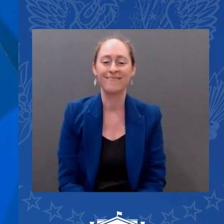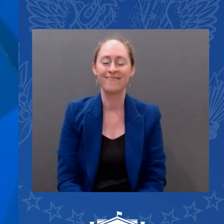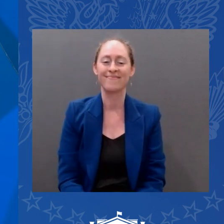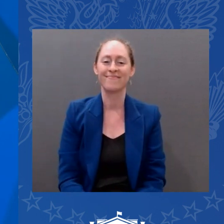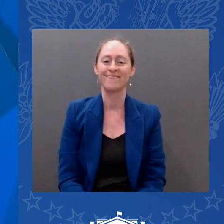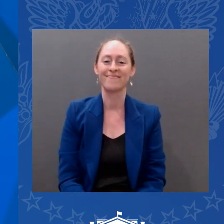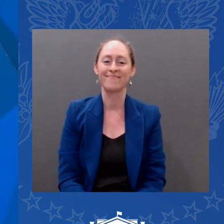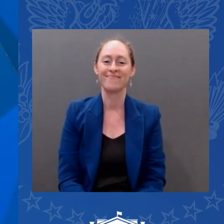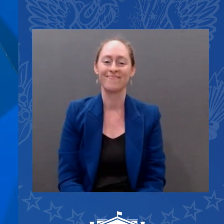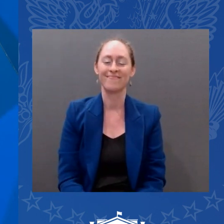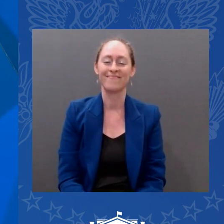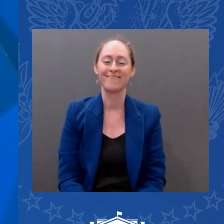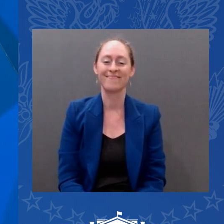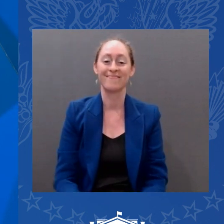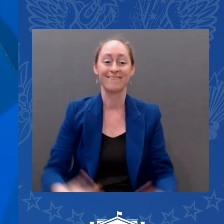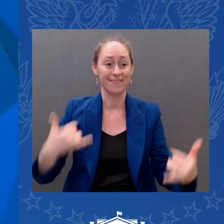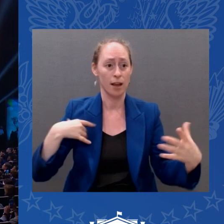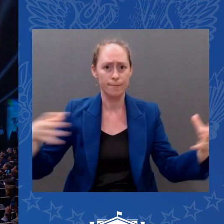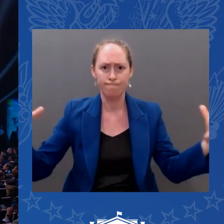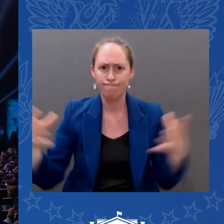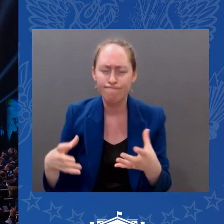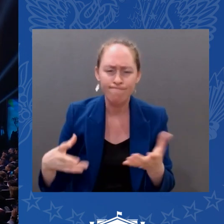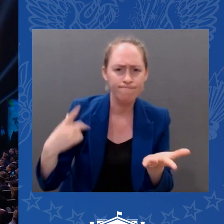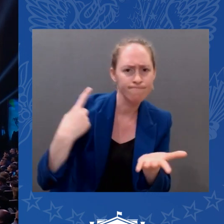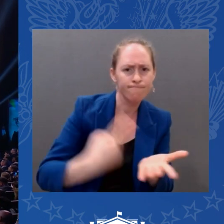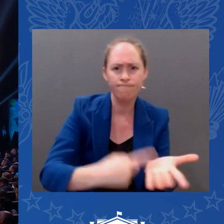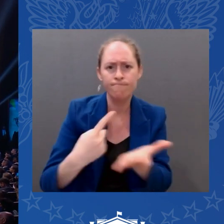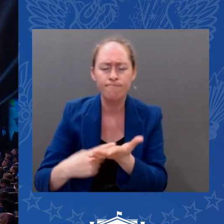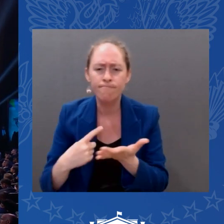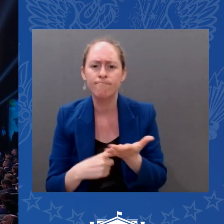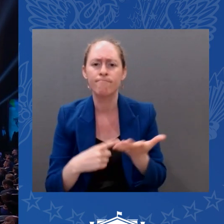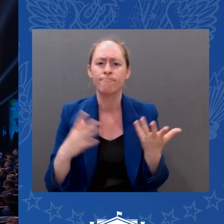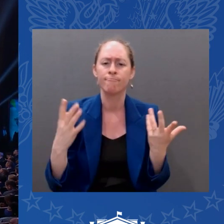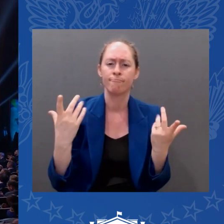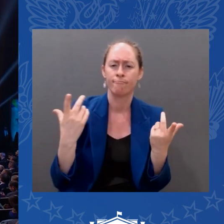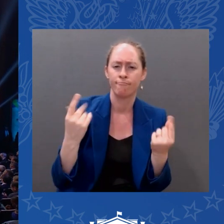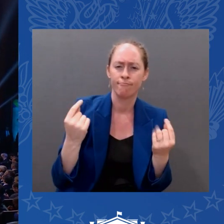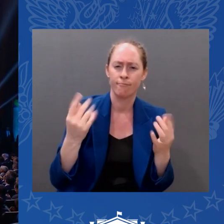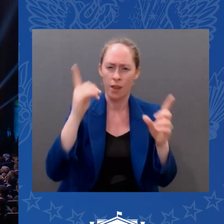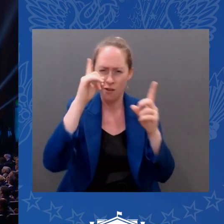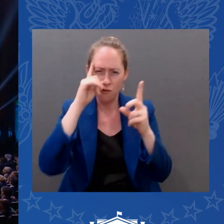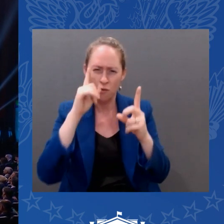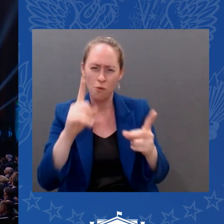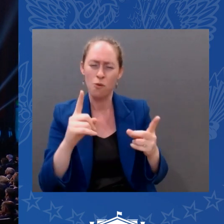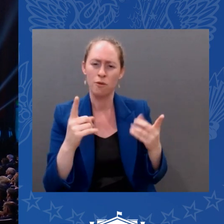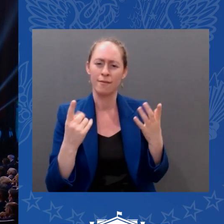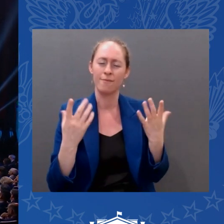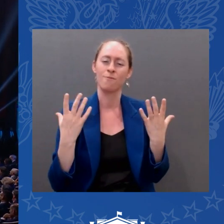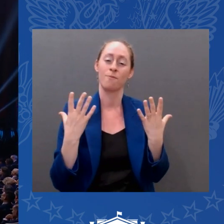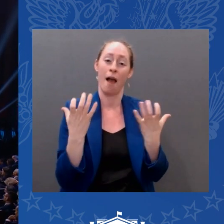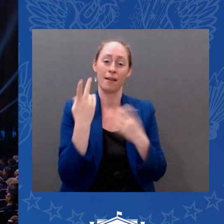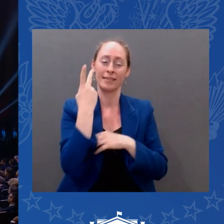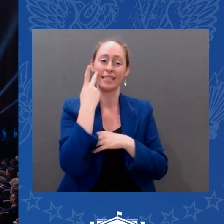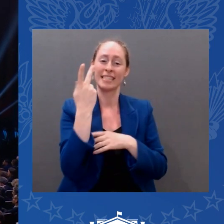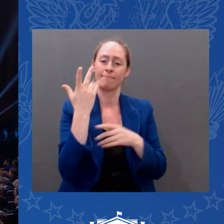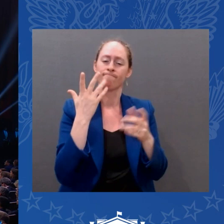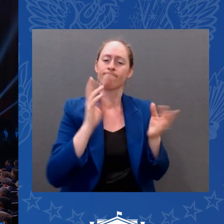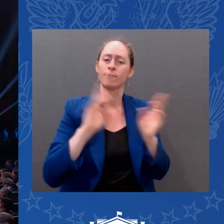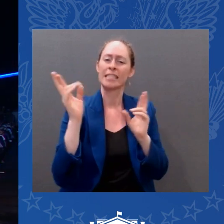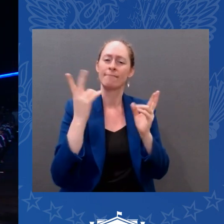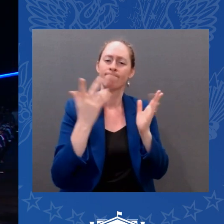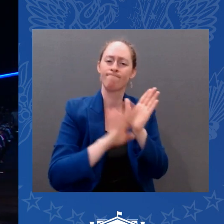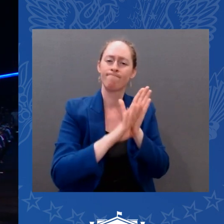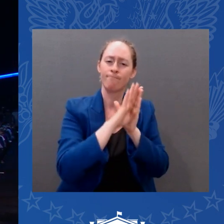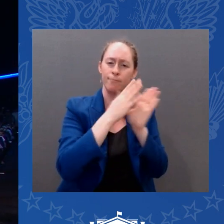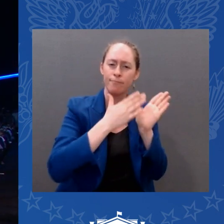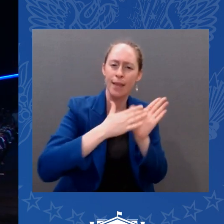and inclusive future. I look out at this room, and I see